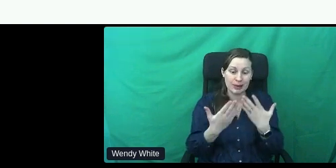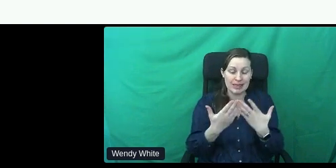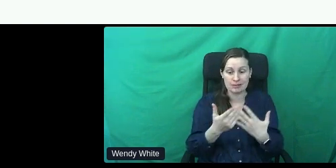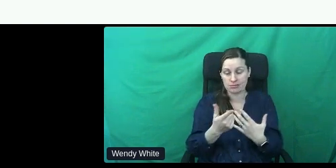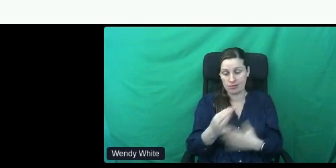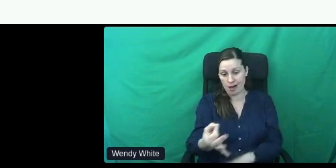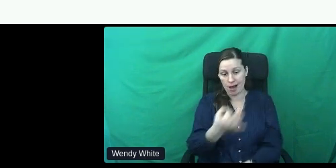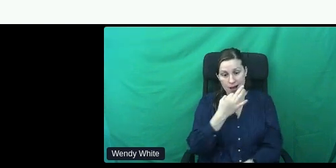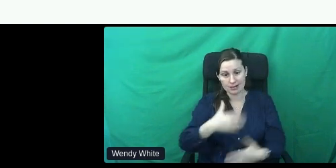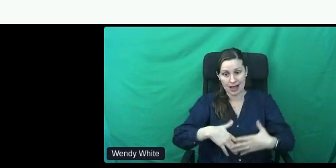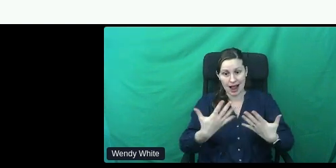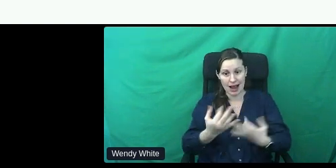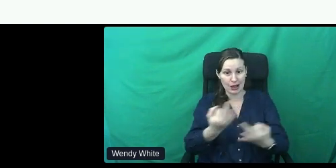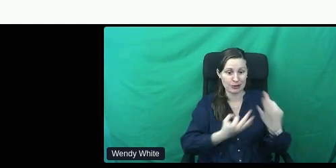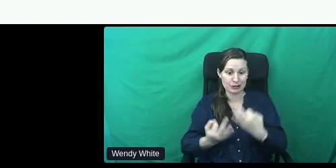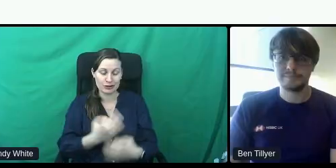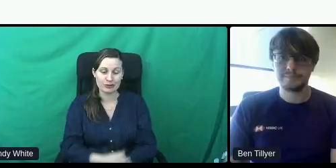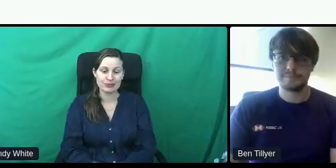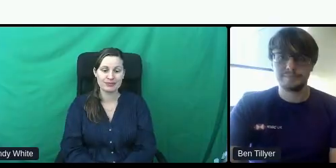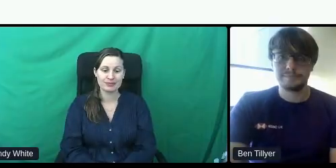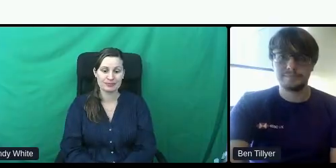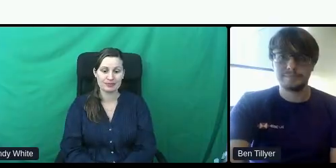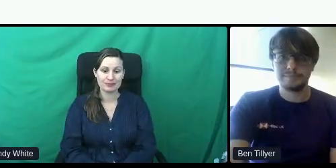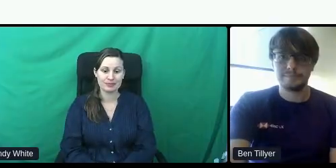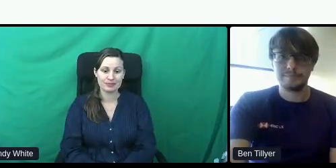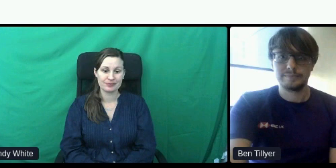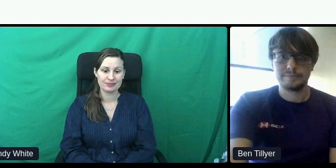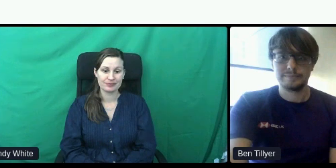and ask any questions you have.